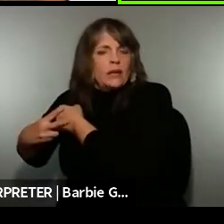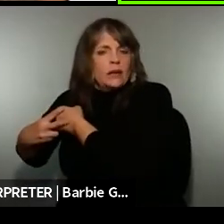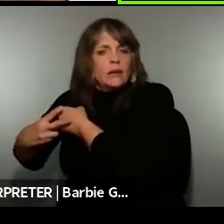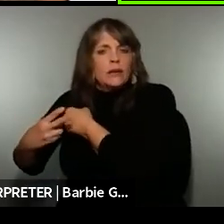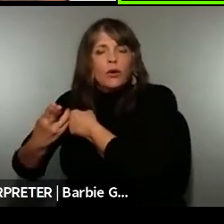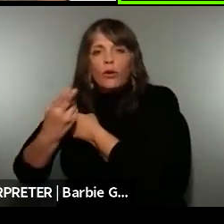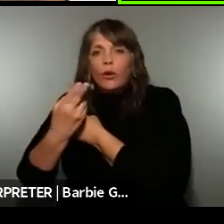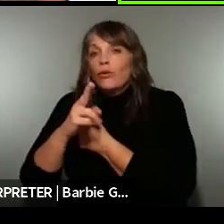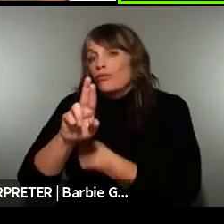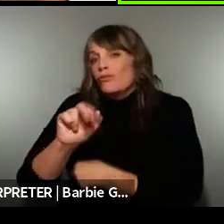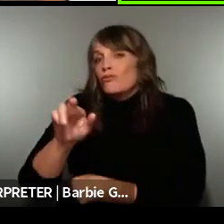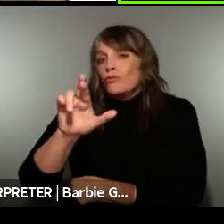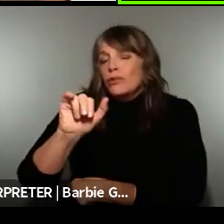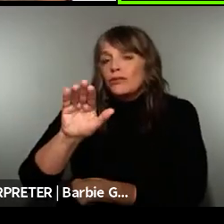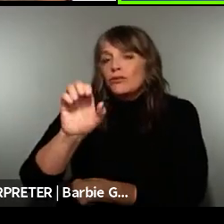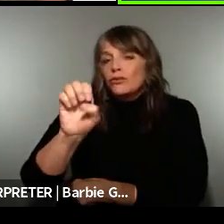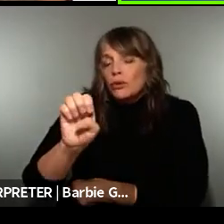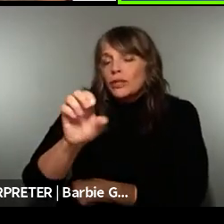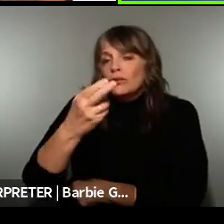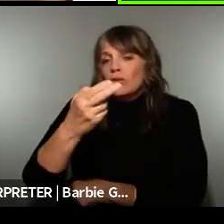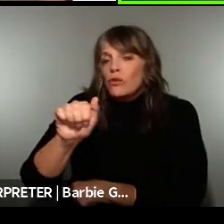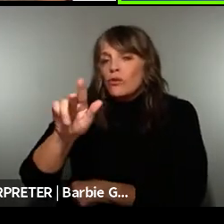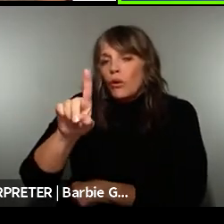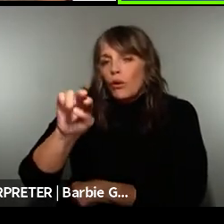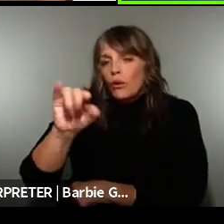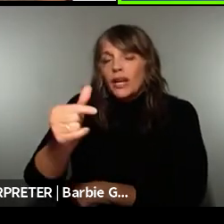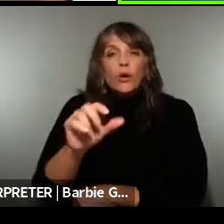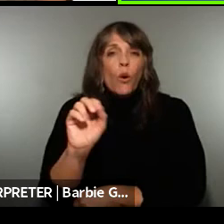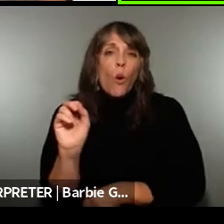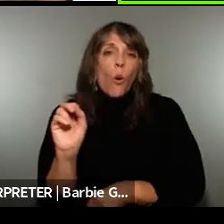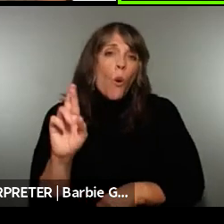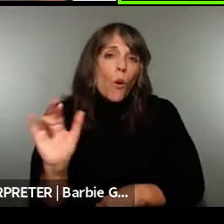in Oklahoma, that results in, well, we don't really like fossil